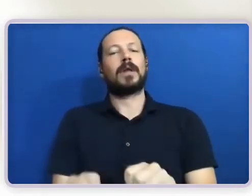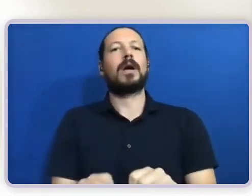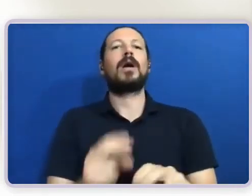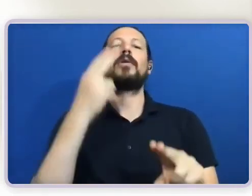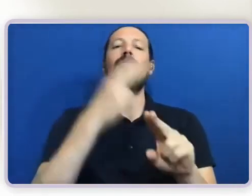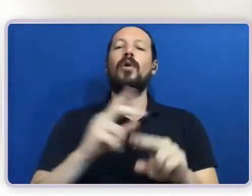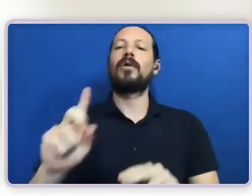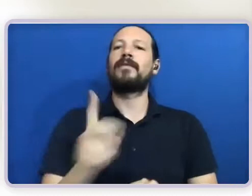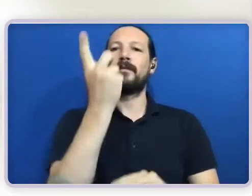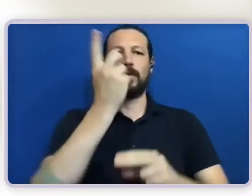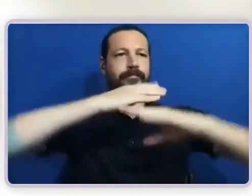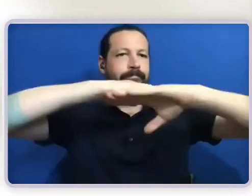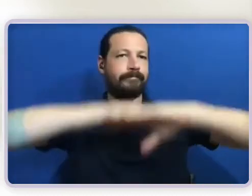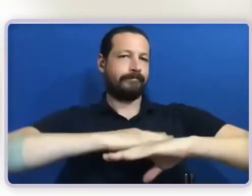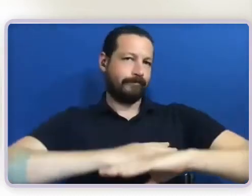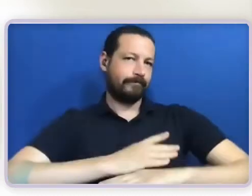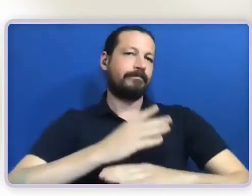parents.